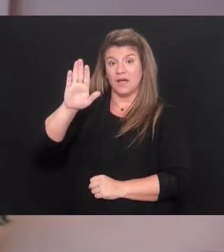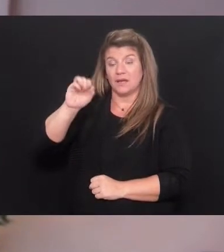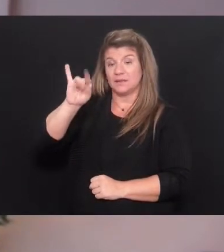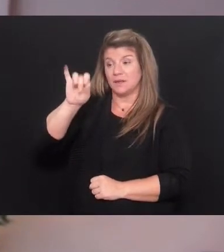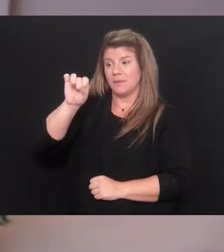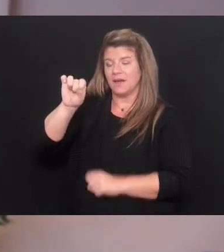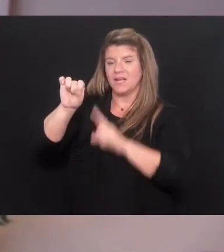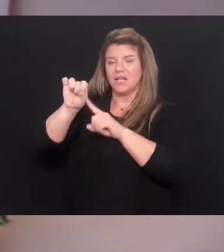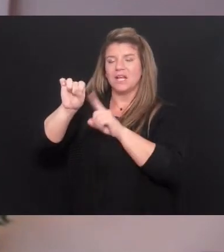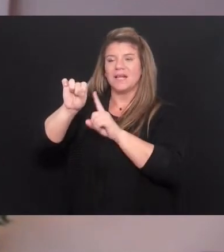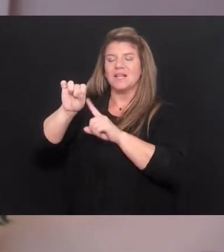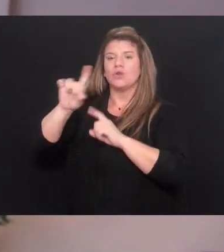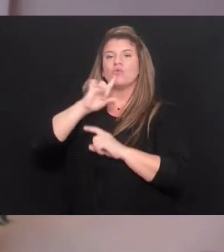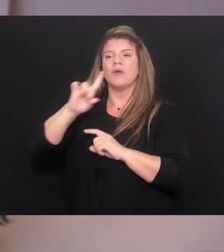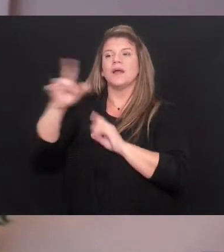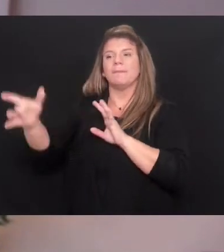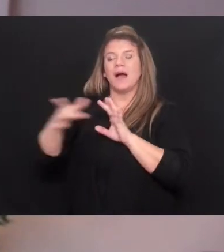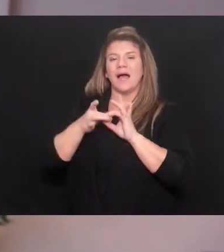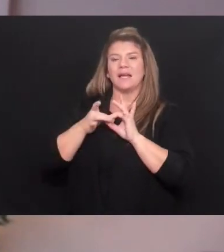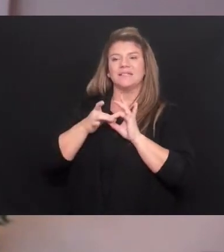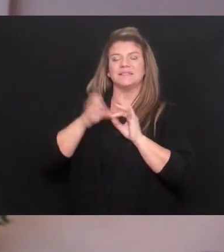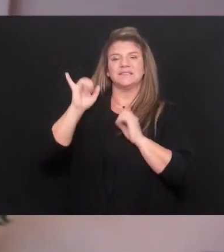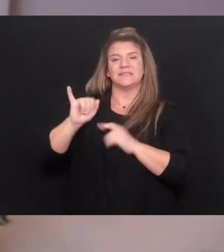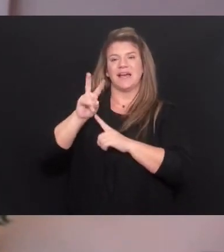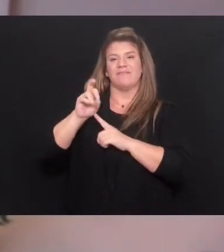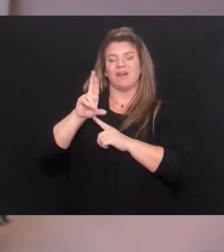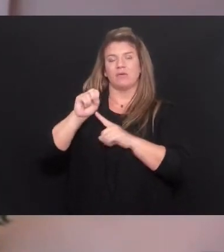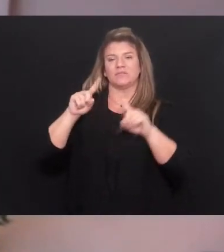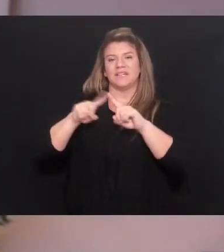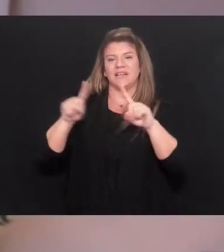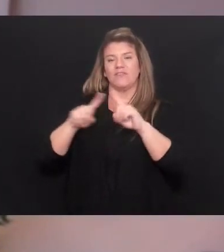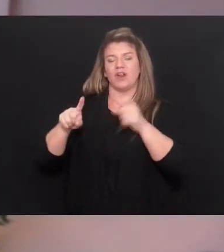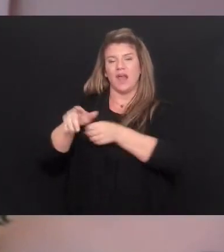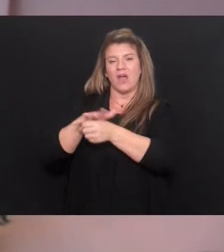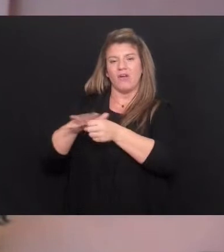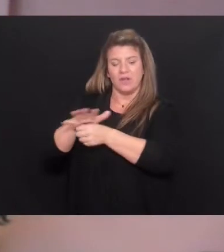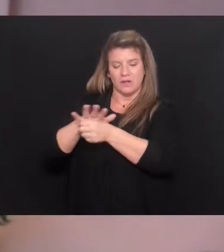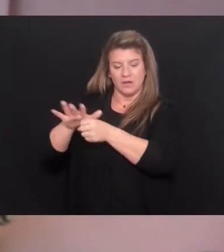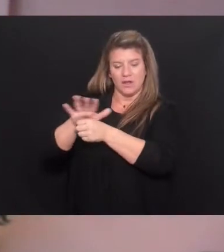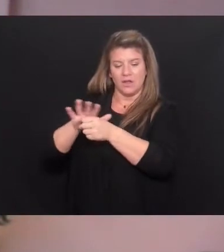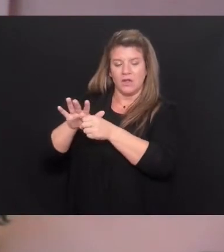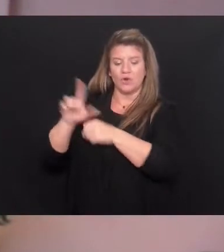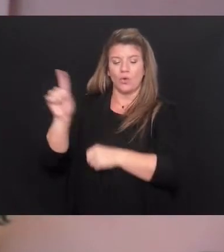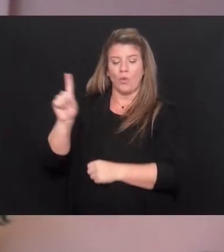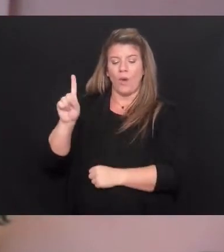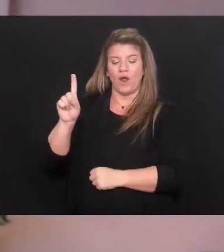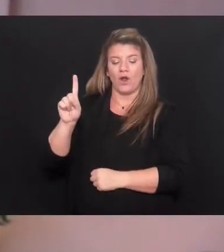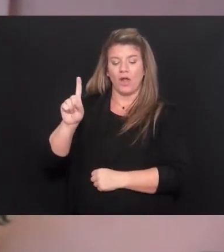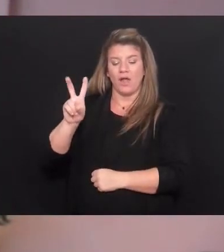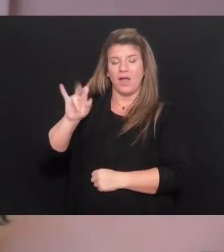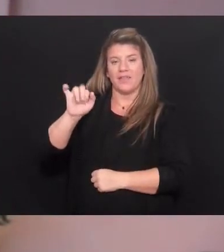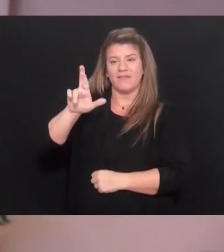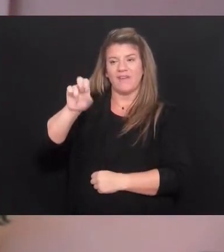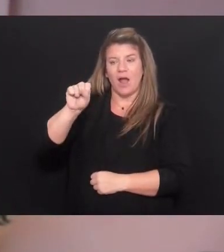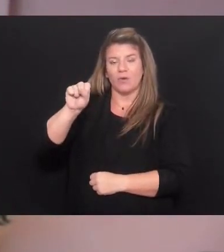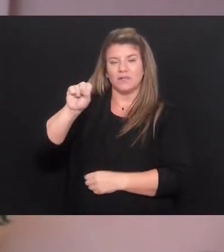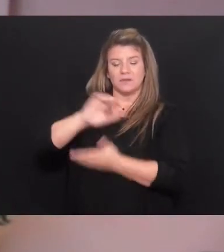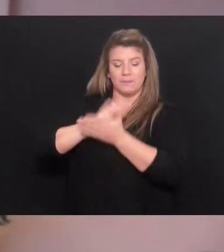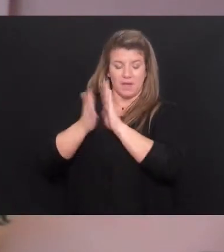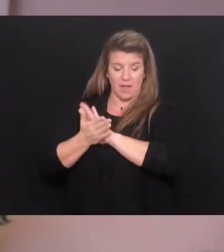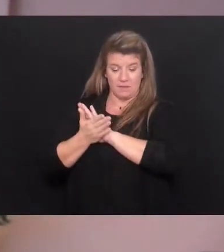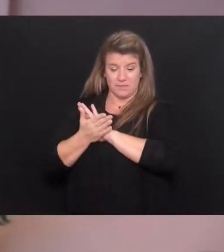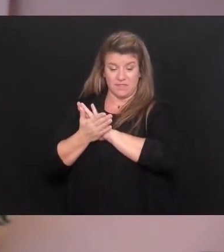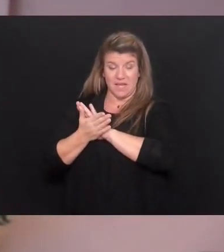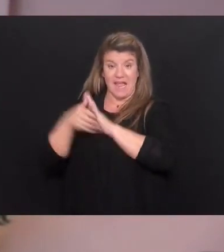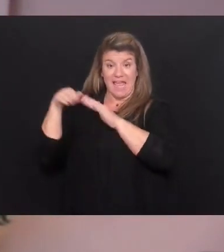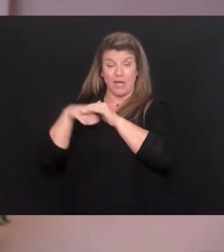they bind to the virus in the areas, the spike proteins, where the virus binds to the body and gains entry to